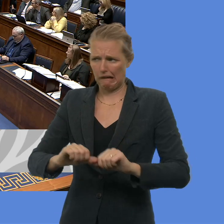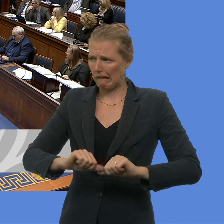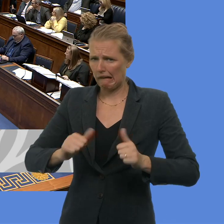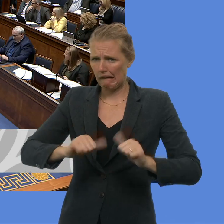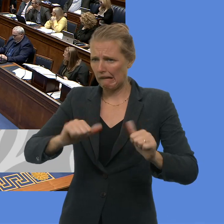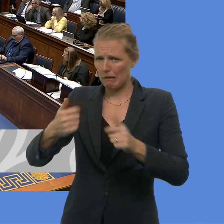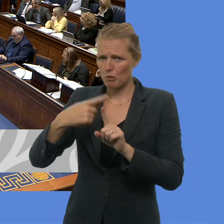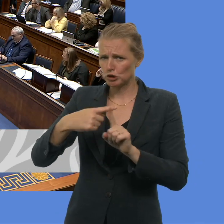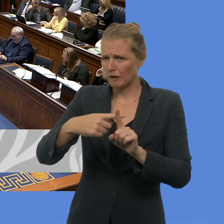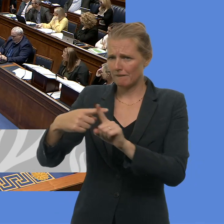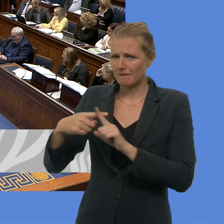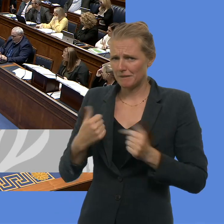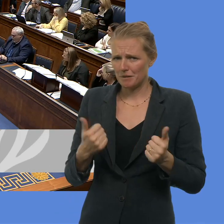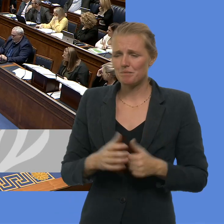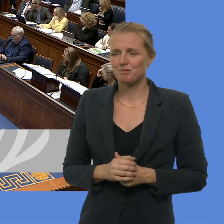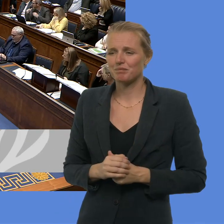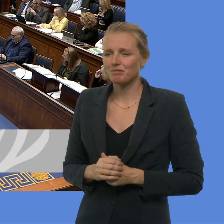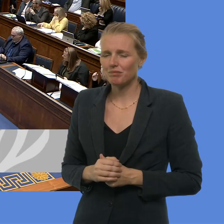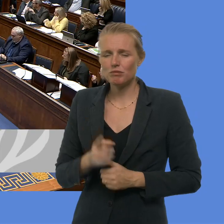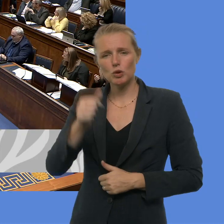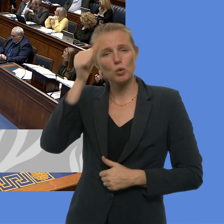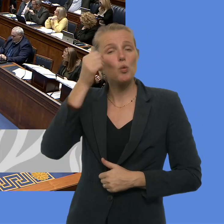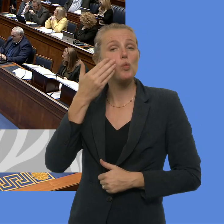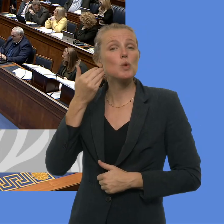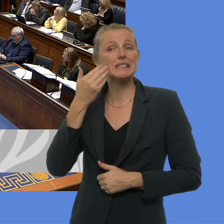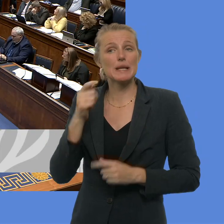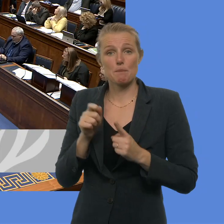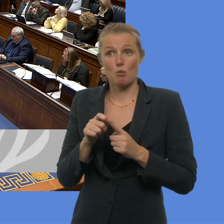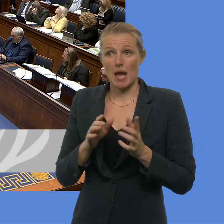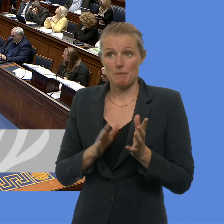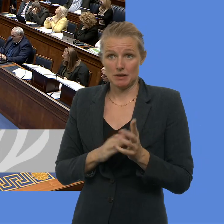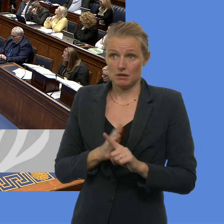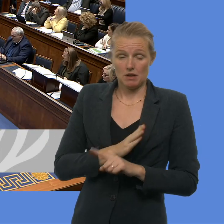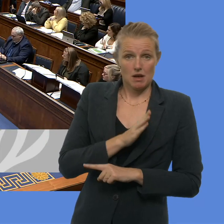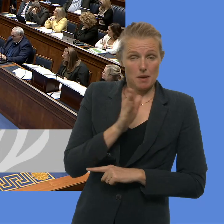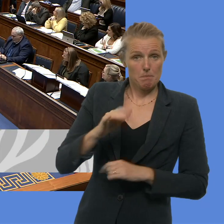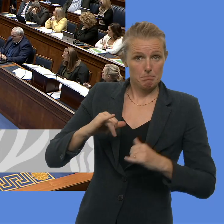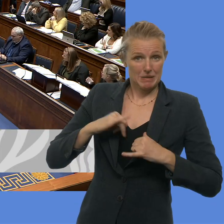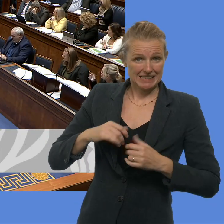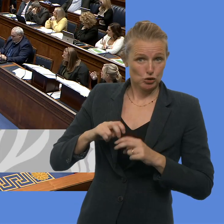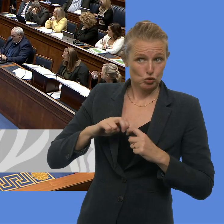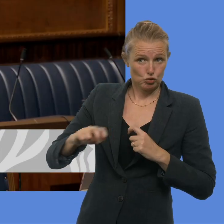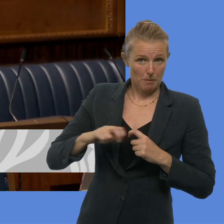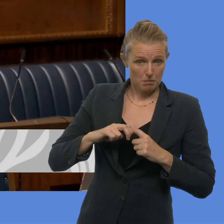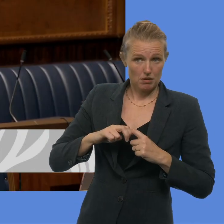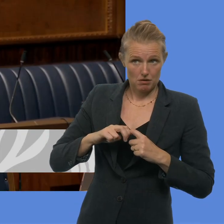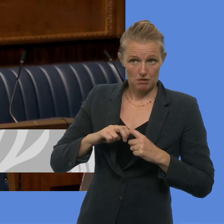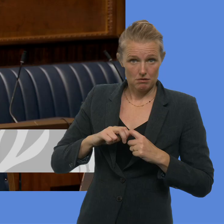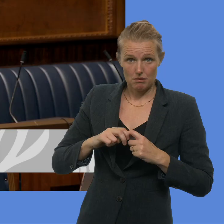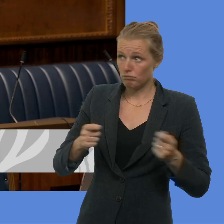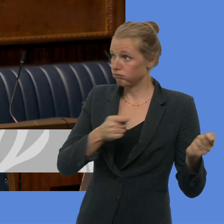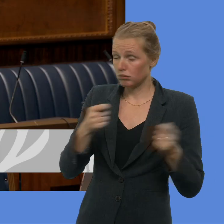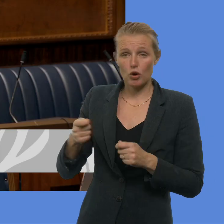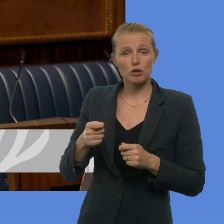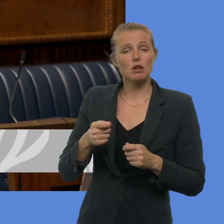So far, First Minister, you'll be aware that the Prime Minister recently, on a business trip, took university chancellors from around the United Kingdom with